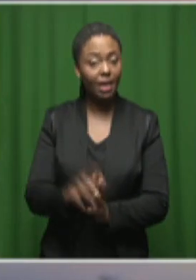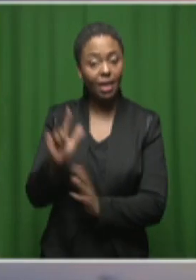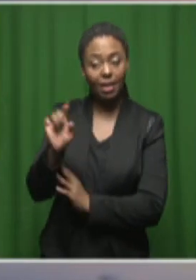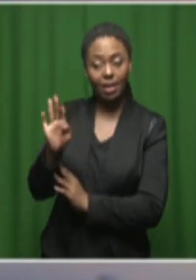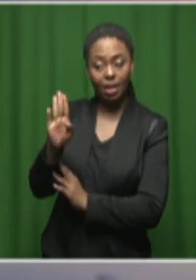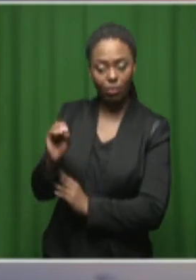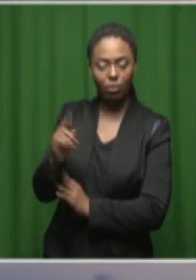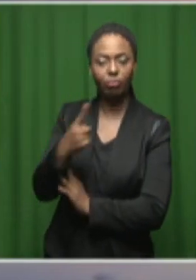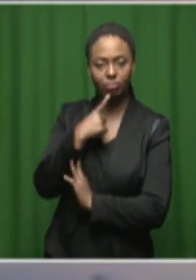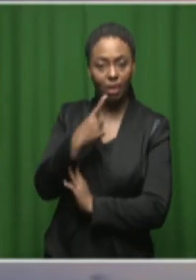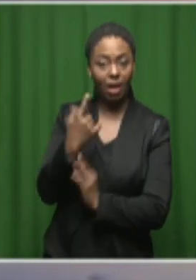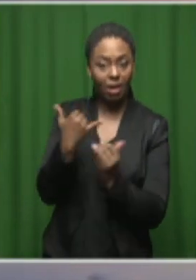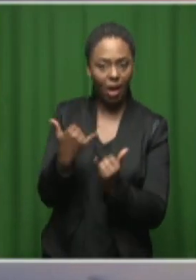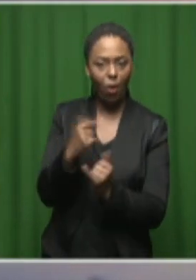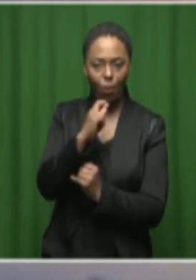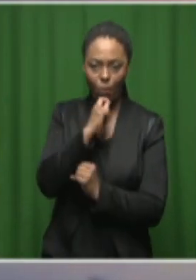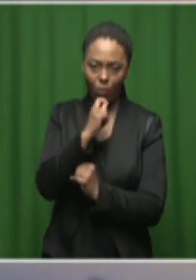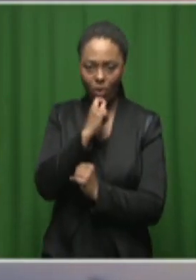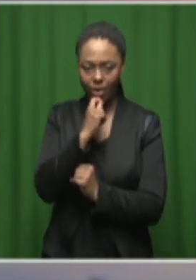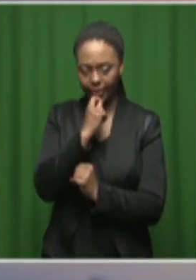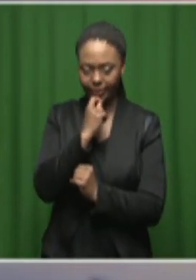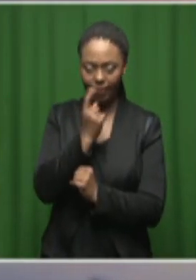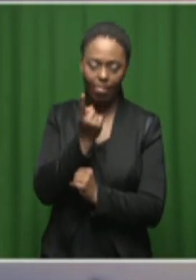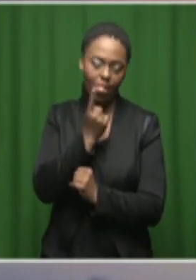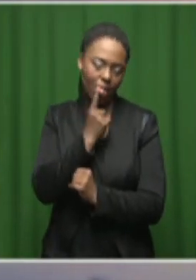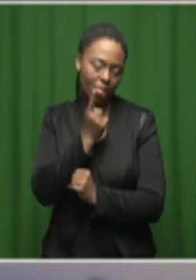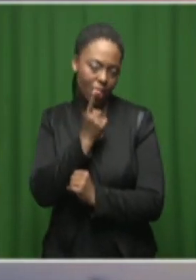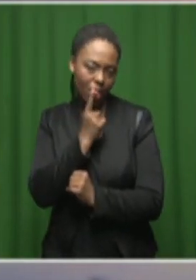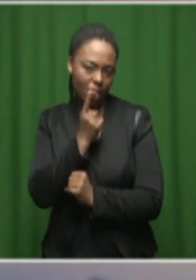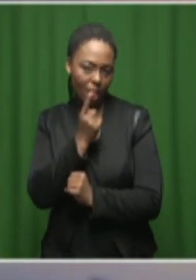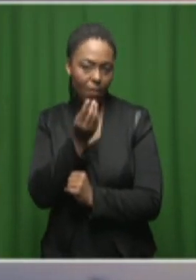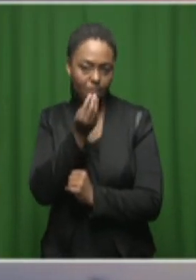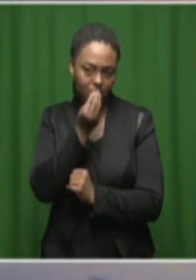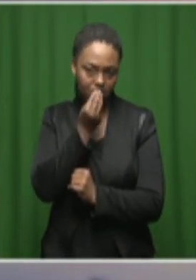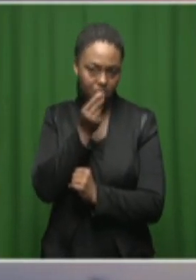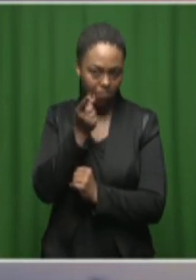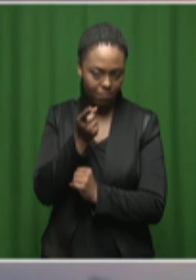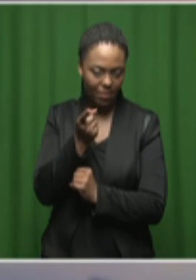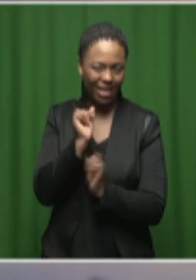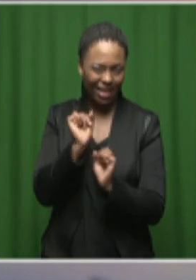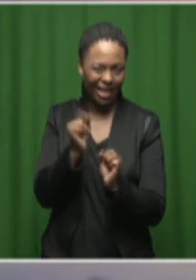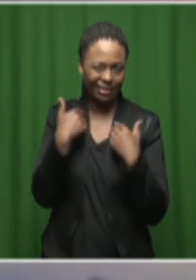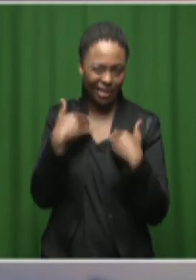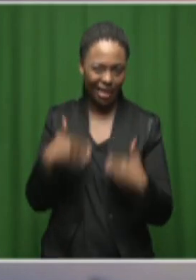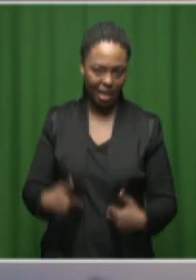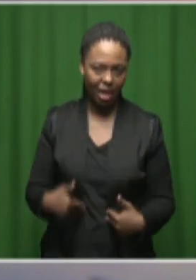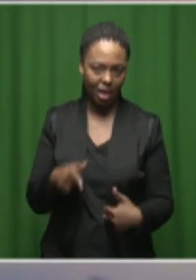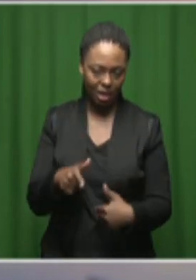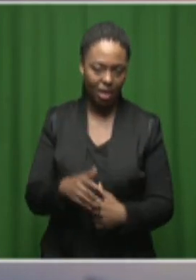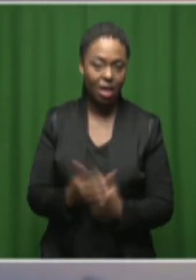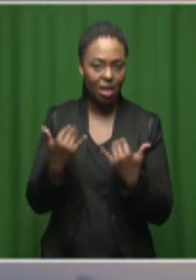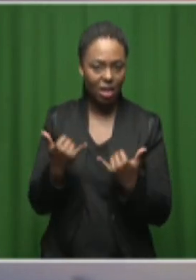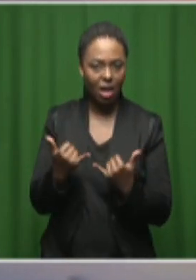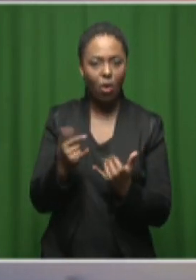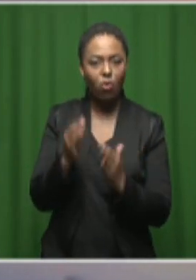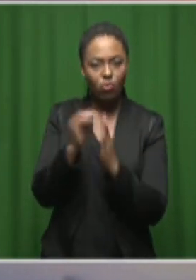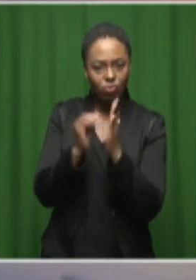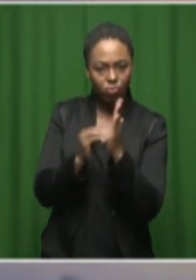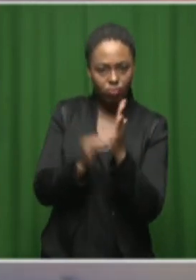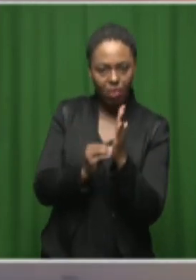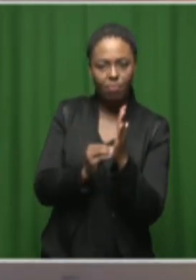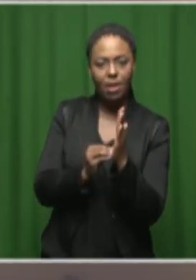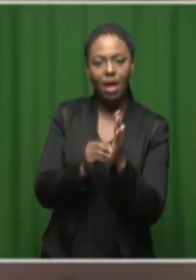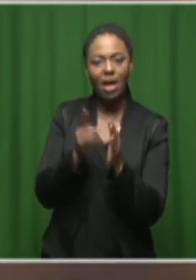It is that time of the morning where we tantalize our taste buds for our Sunday morning food feature. And this morning we profile cook, recipe developer,